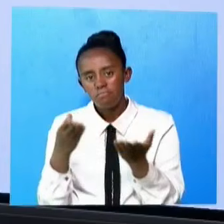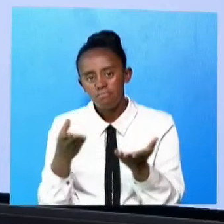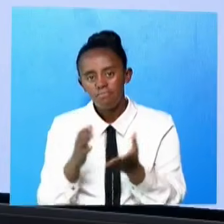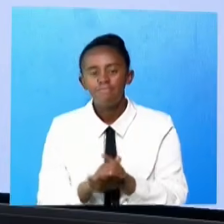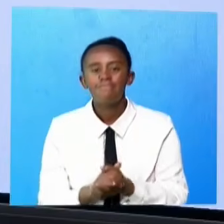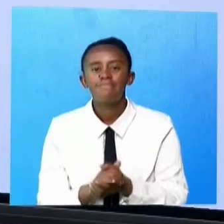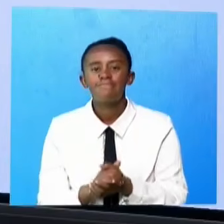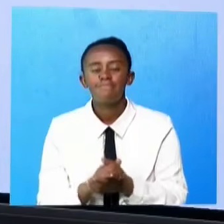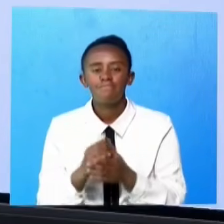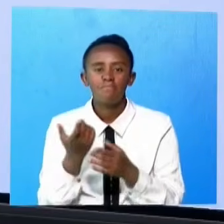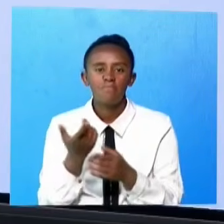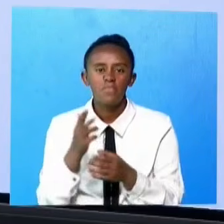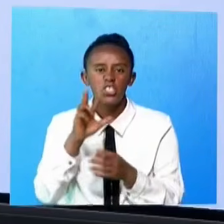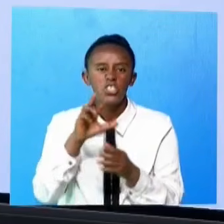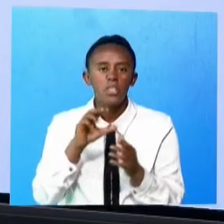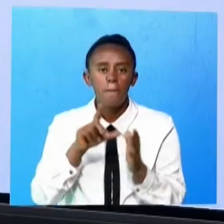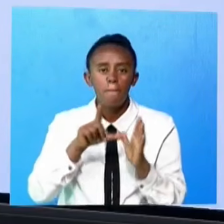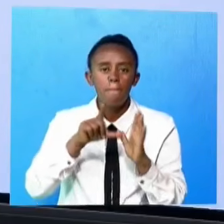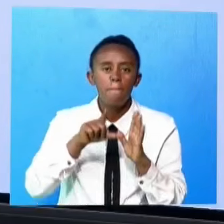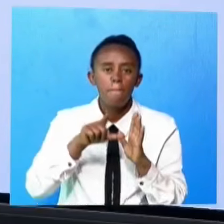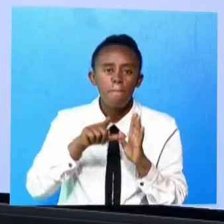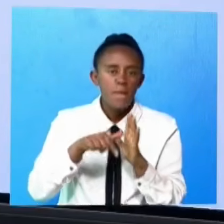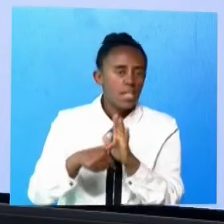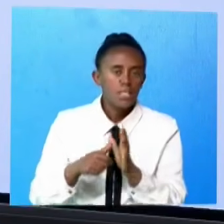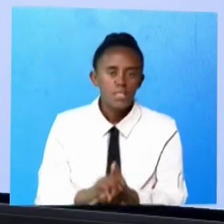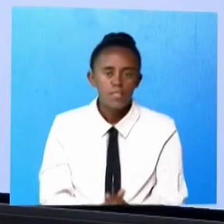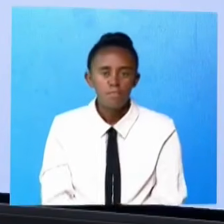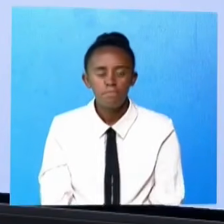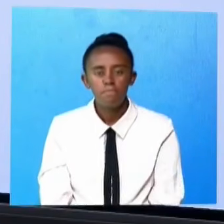activity. Takes 3 minutes.